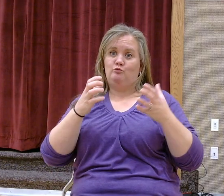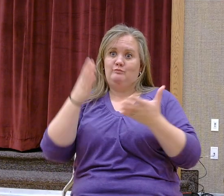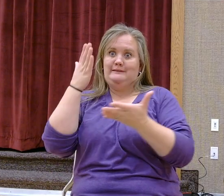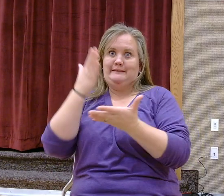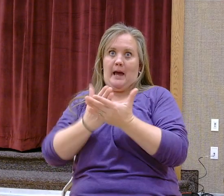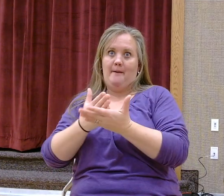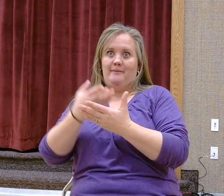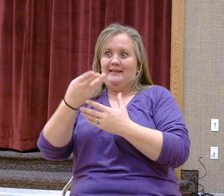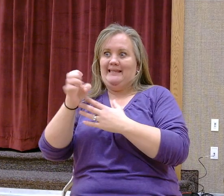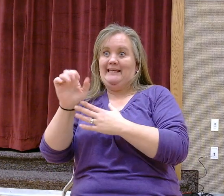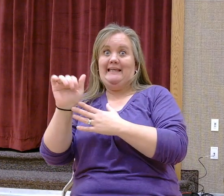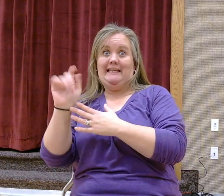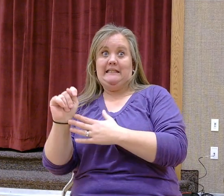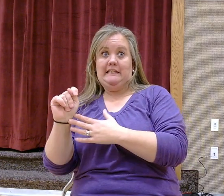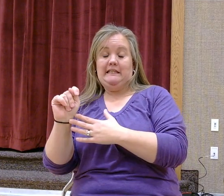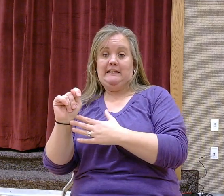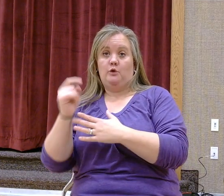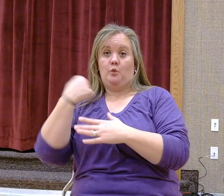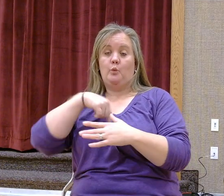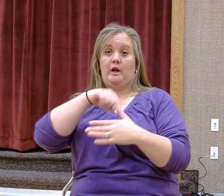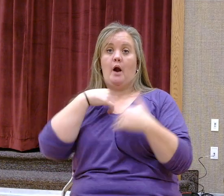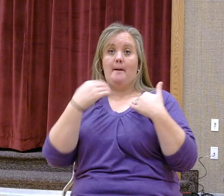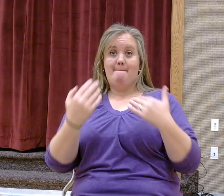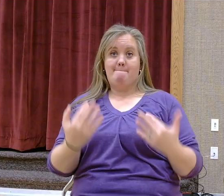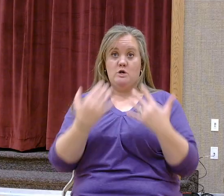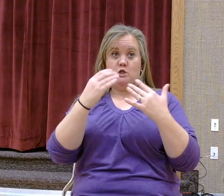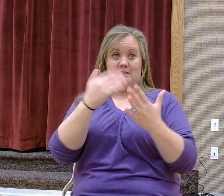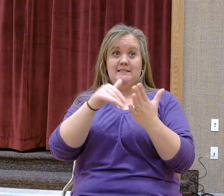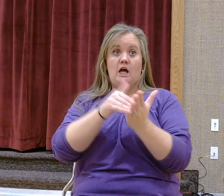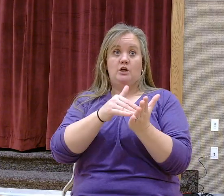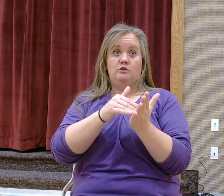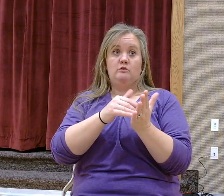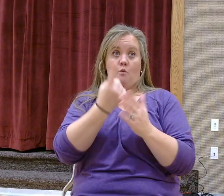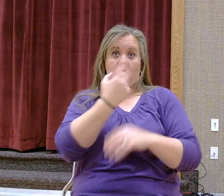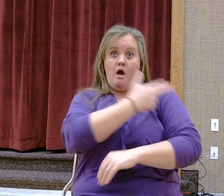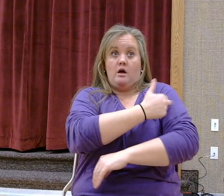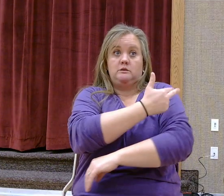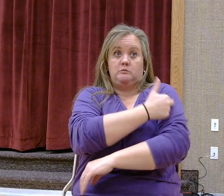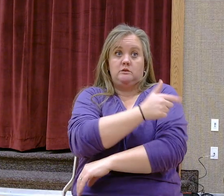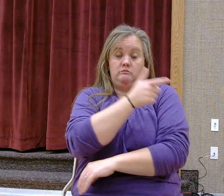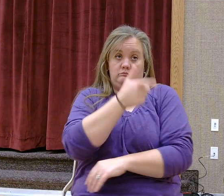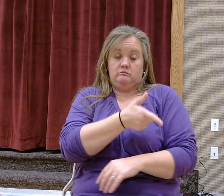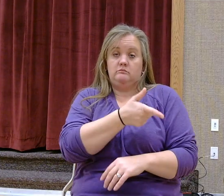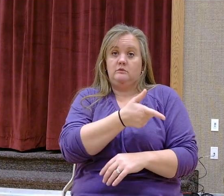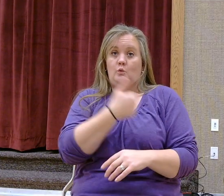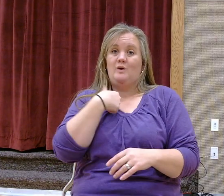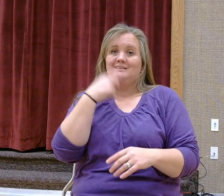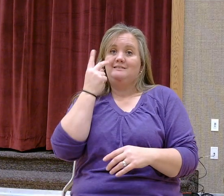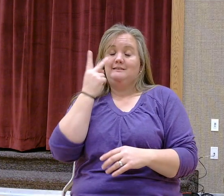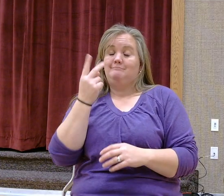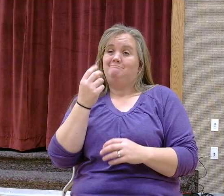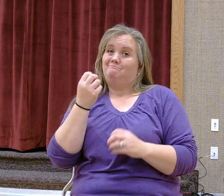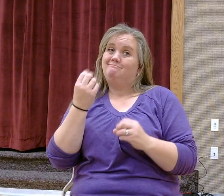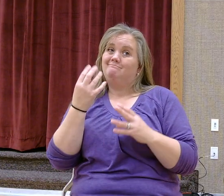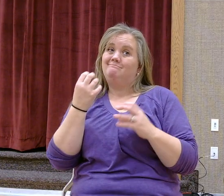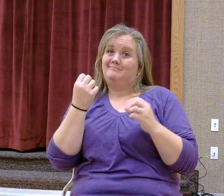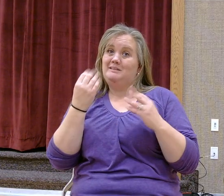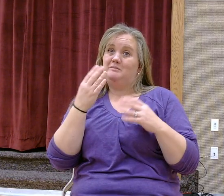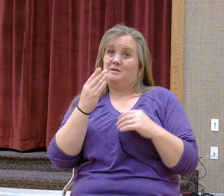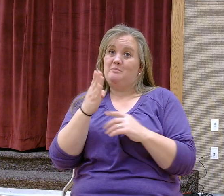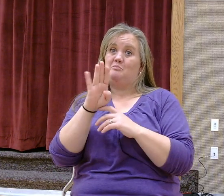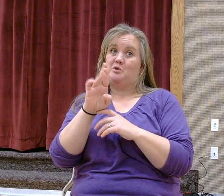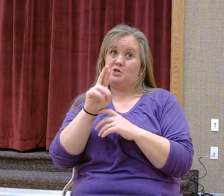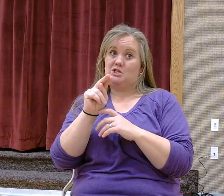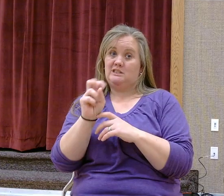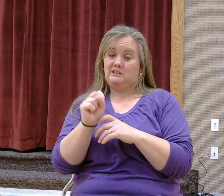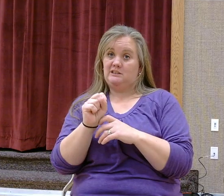source. We are a burn center at one of the hospitals, and so unfortunately we see quite a few burns. What you can